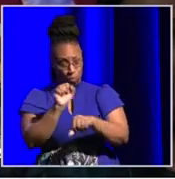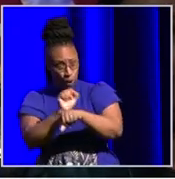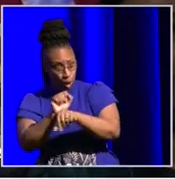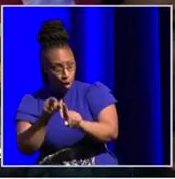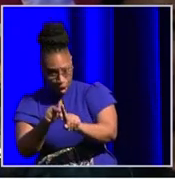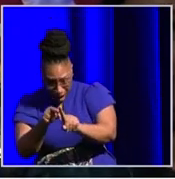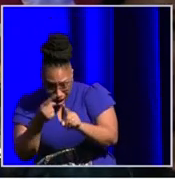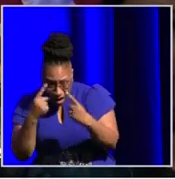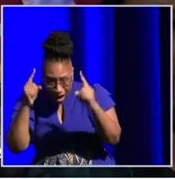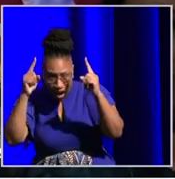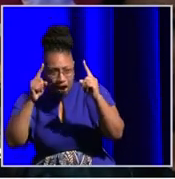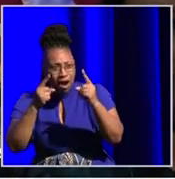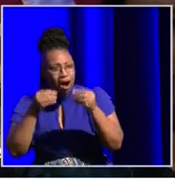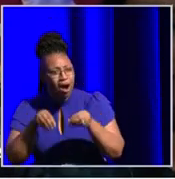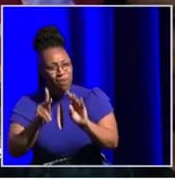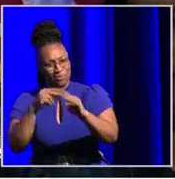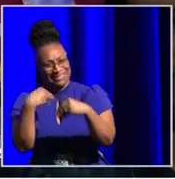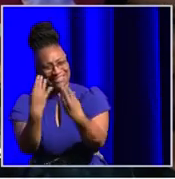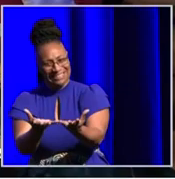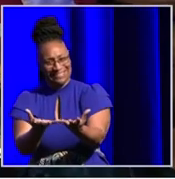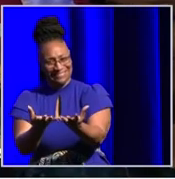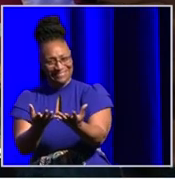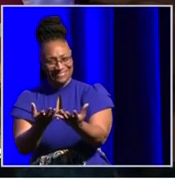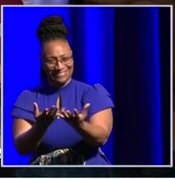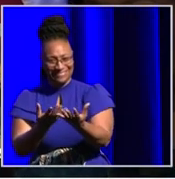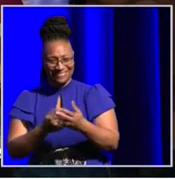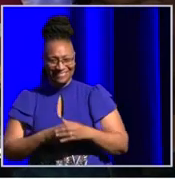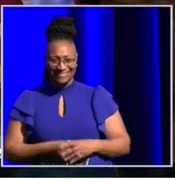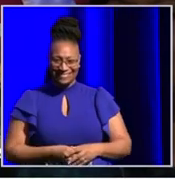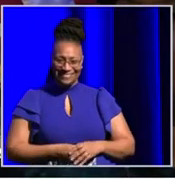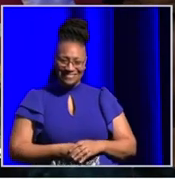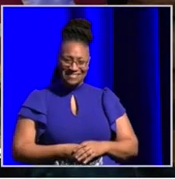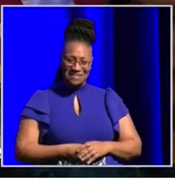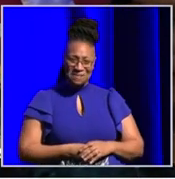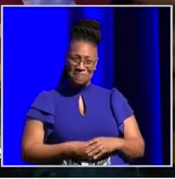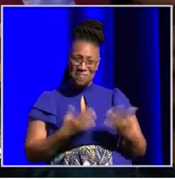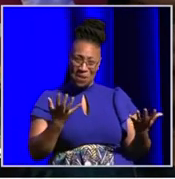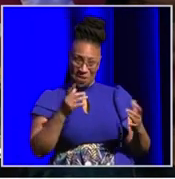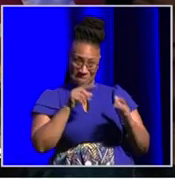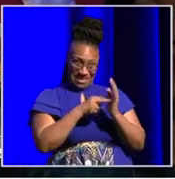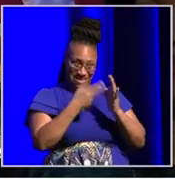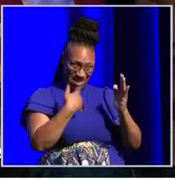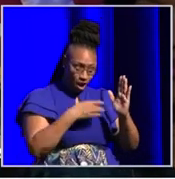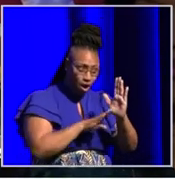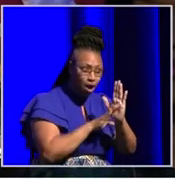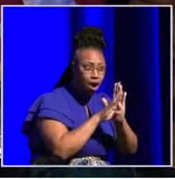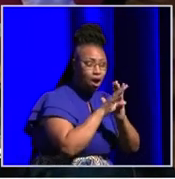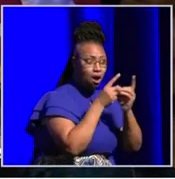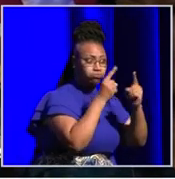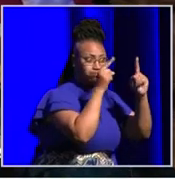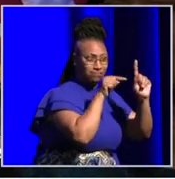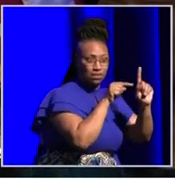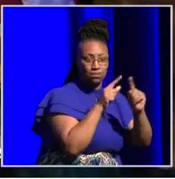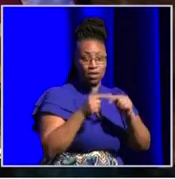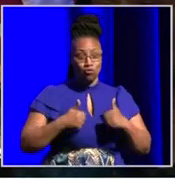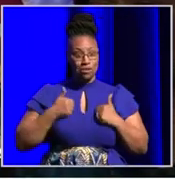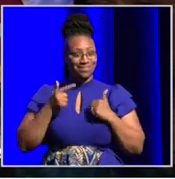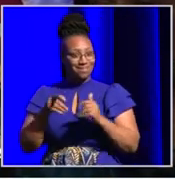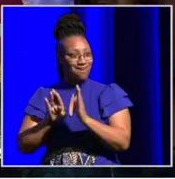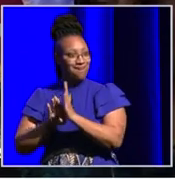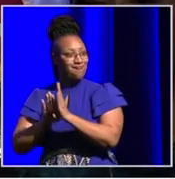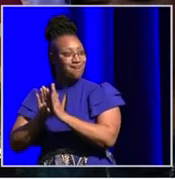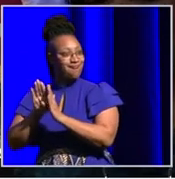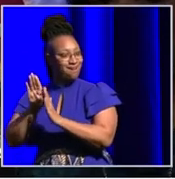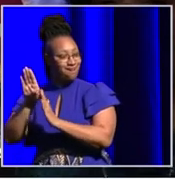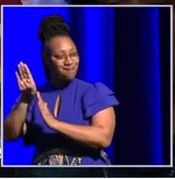economy. And let me just take a moment to speak to where I think we're going. That